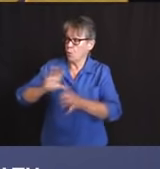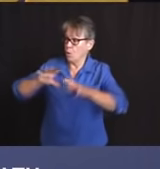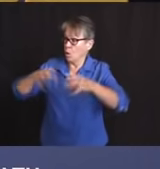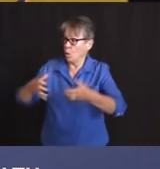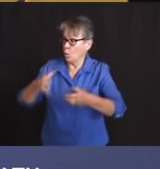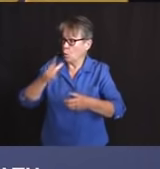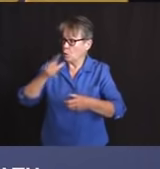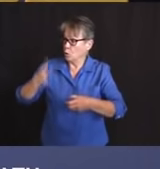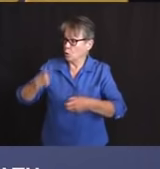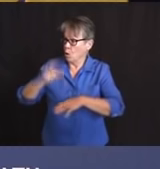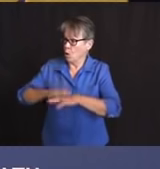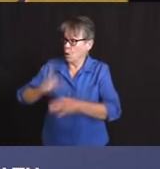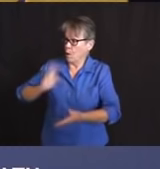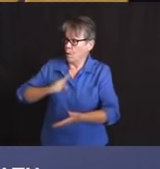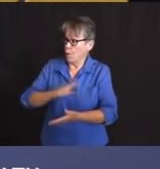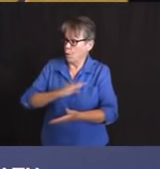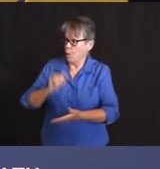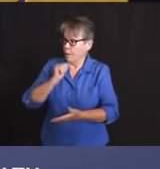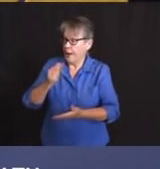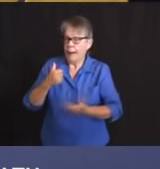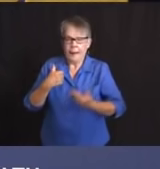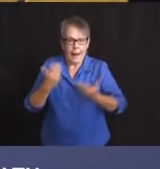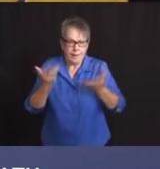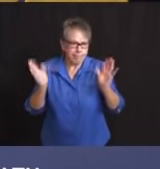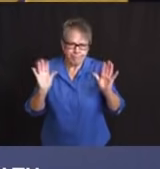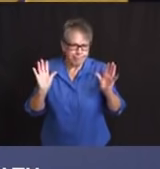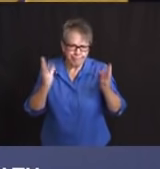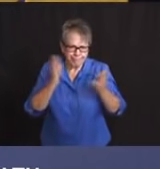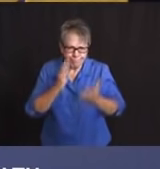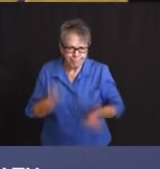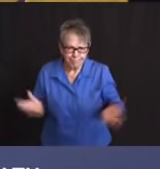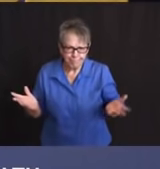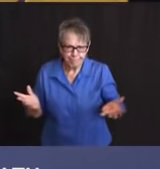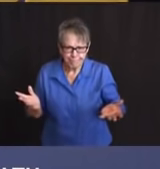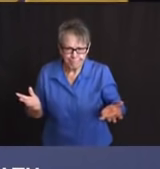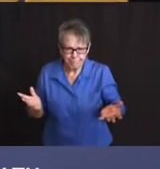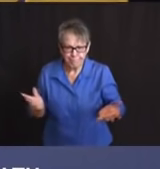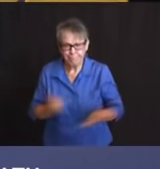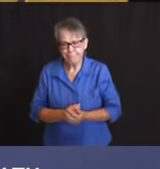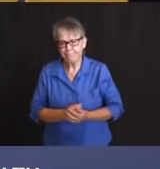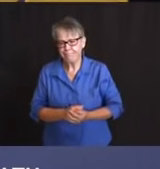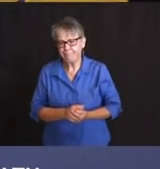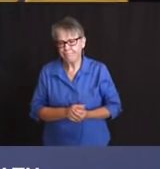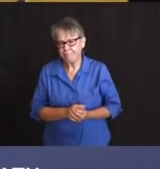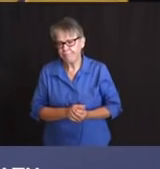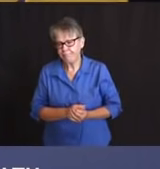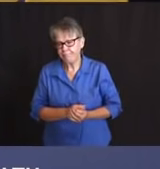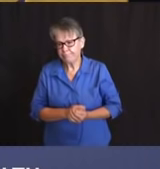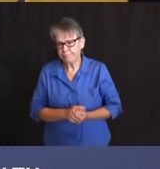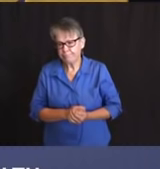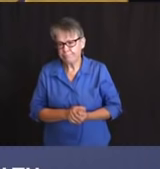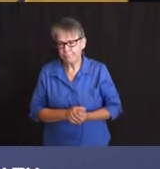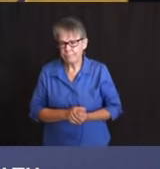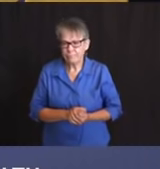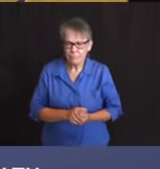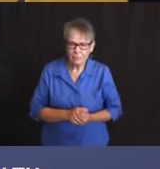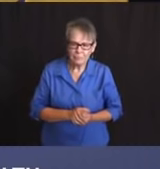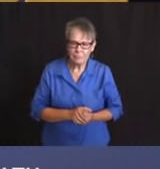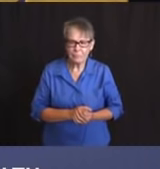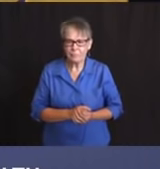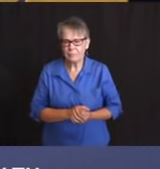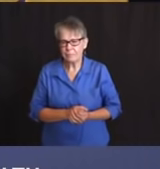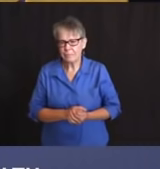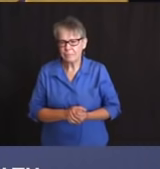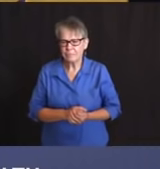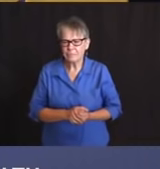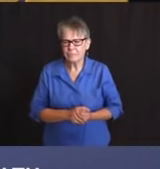Real quick. So the penalties don't really address someone like John Curry, Wyatt Earp, Frank Holman, Rich Ambrosino. So these are